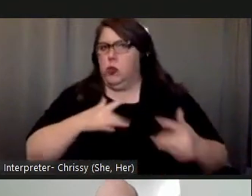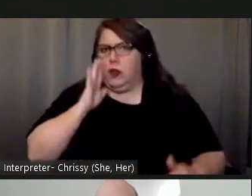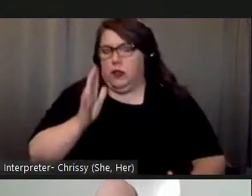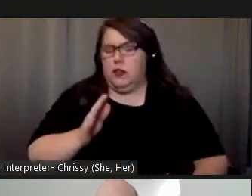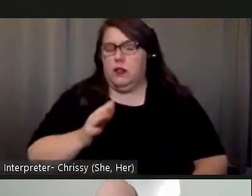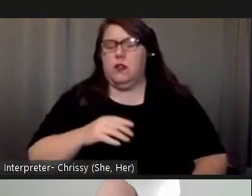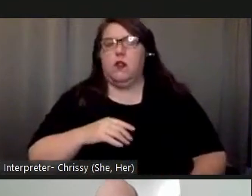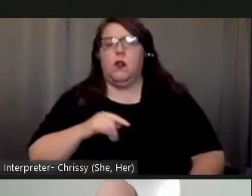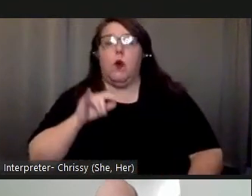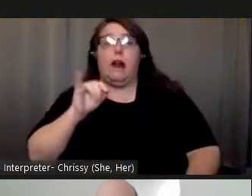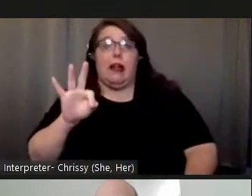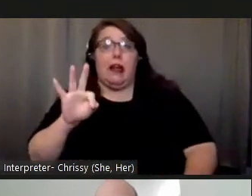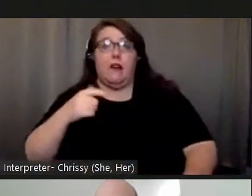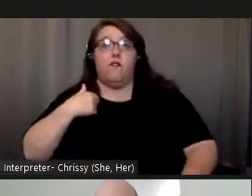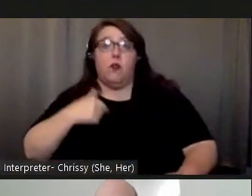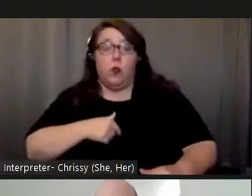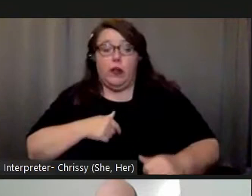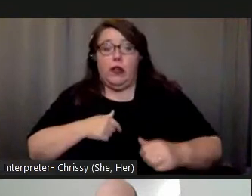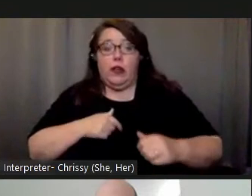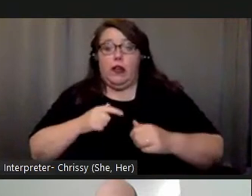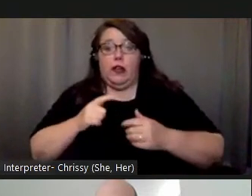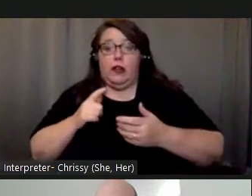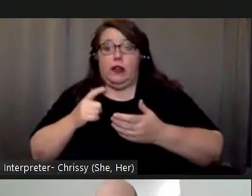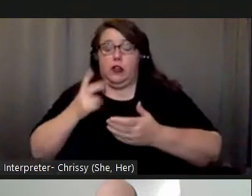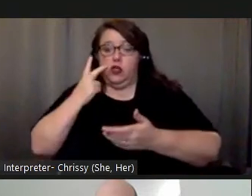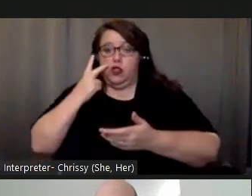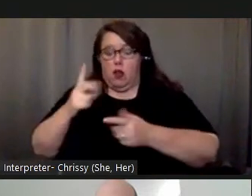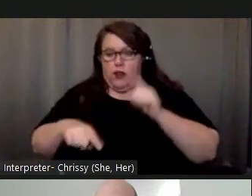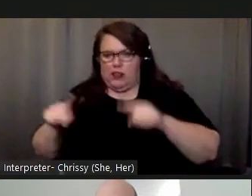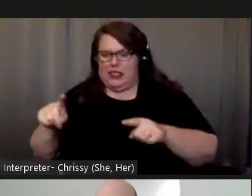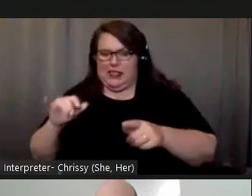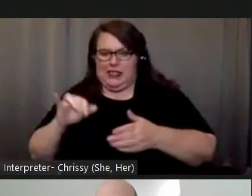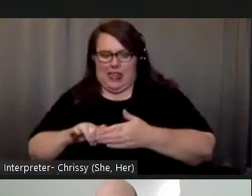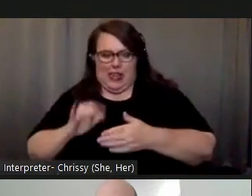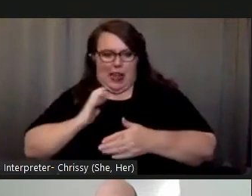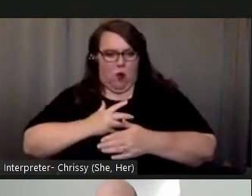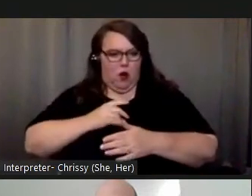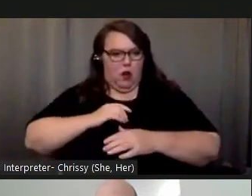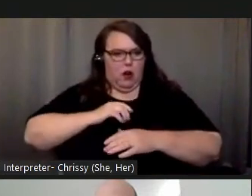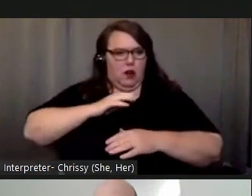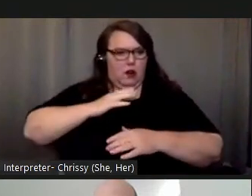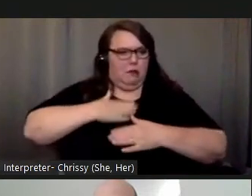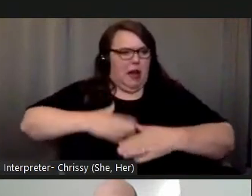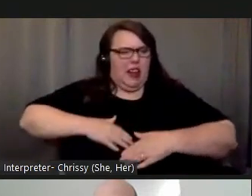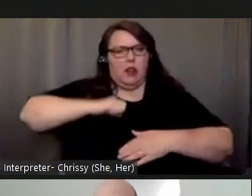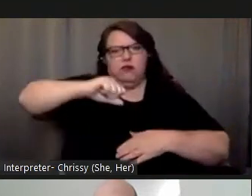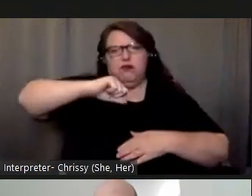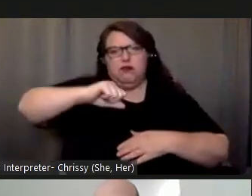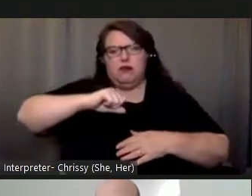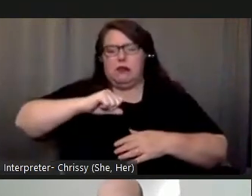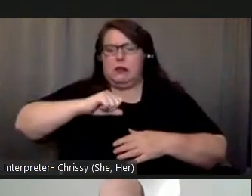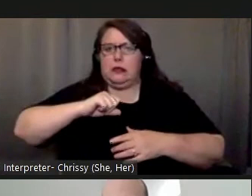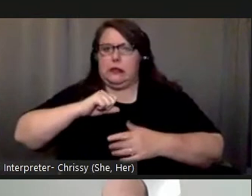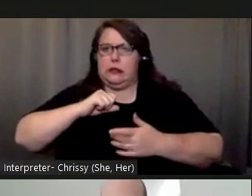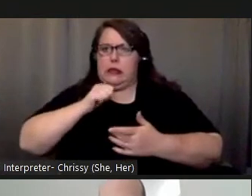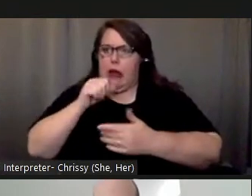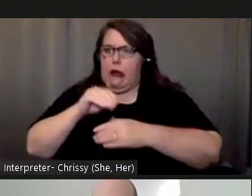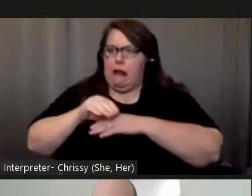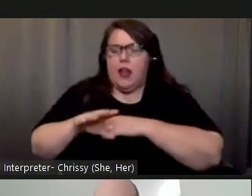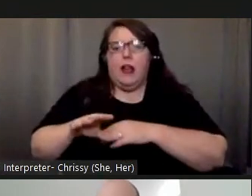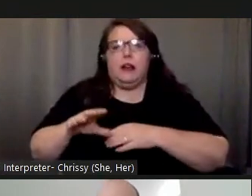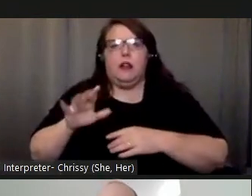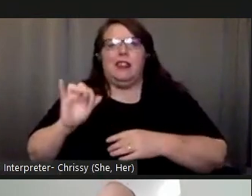variants that escaped our existing immunity and resulted in more reinfection. Those would be the most concerning scenarios.